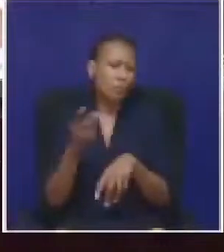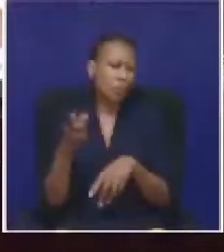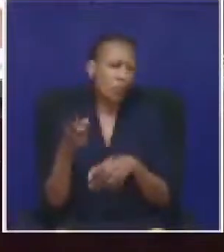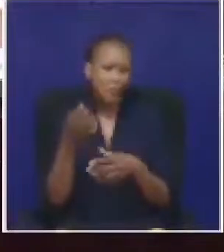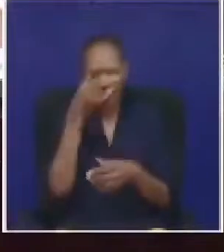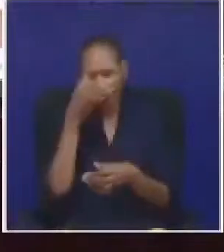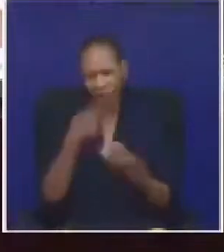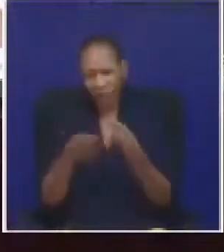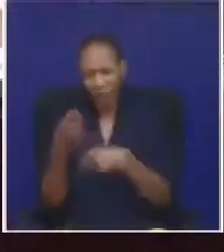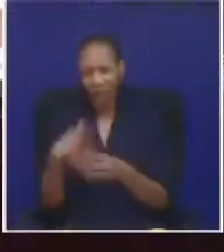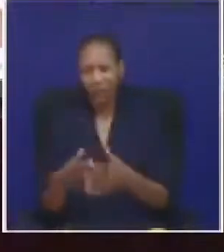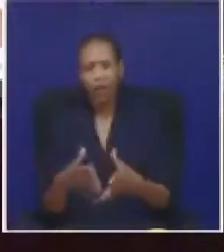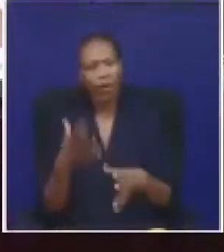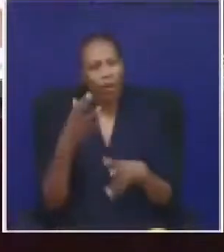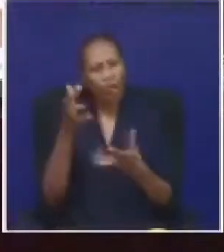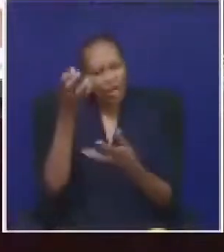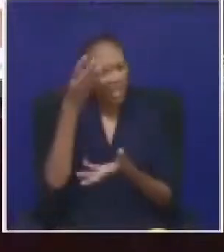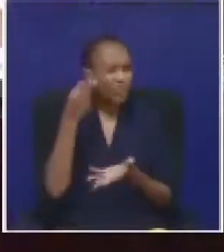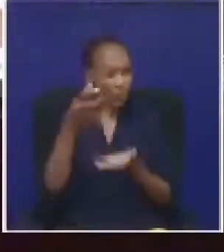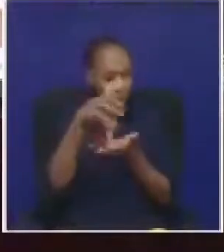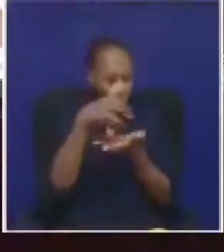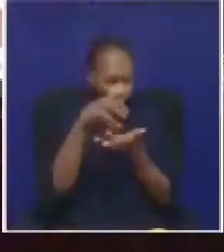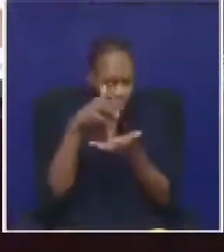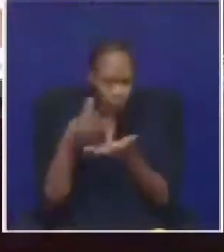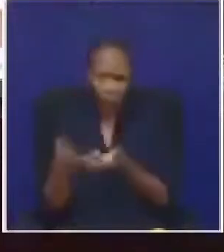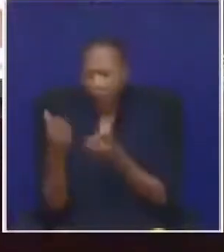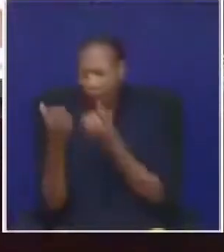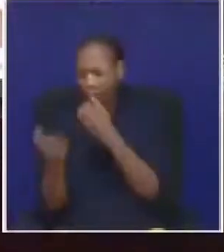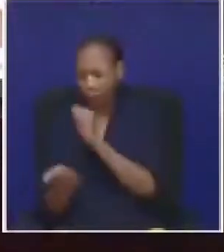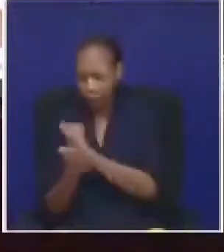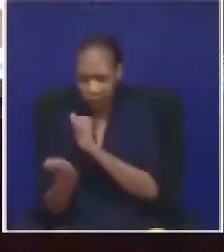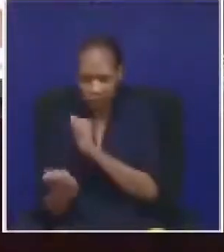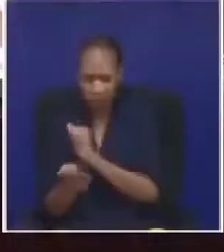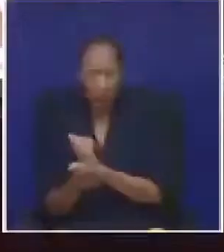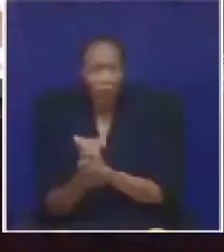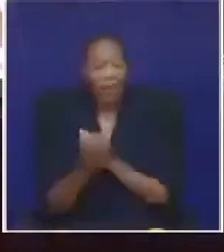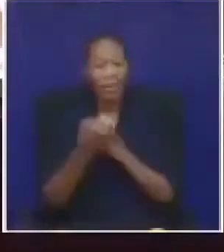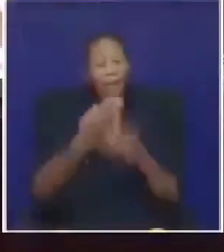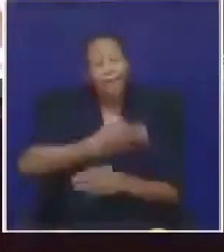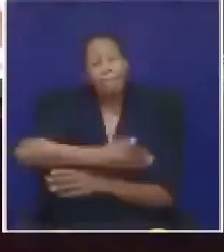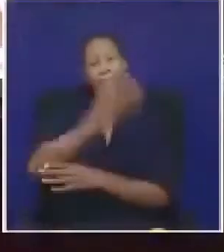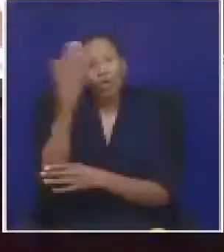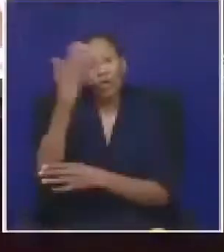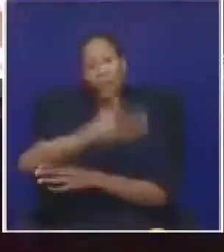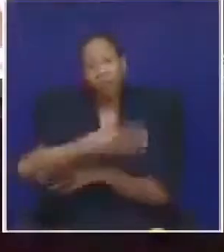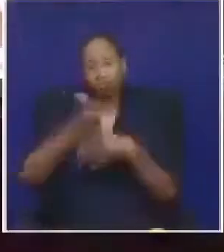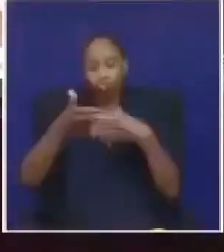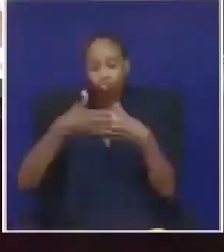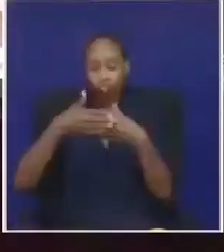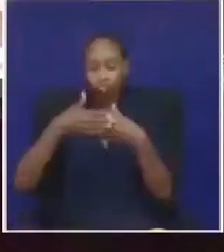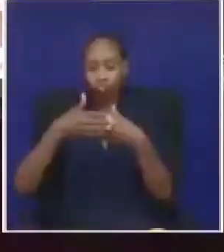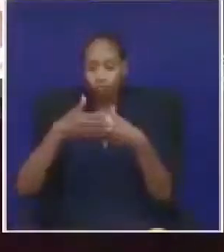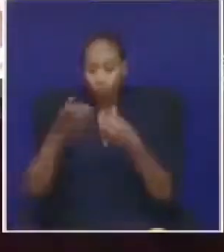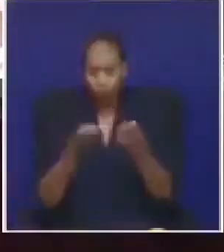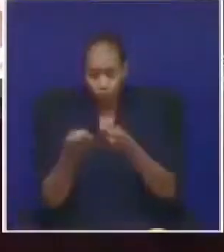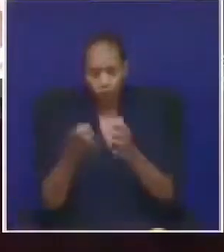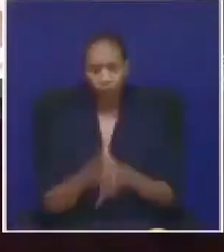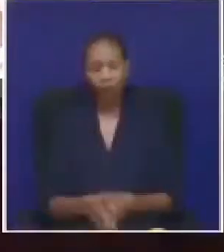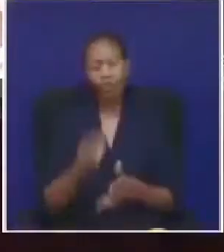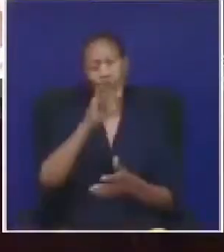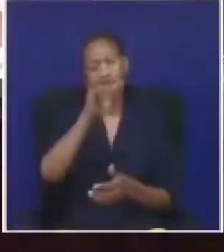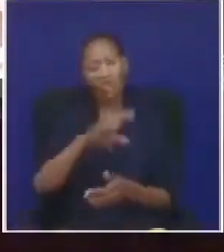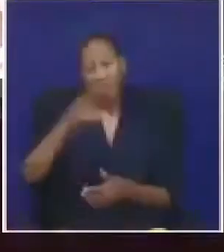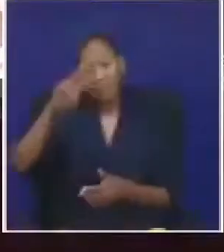combining intelligence, prosecution, and border enforcement. The JCPS